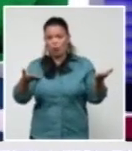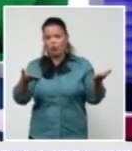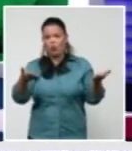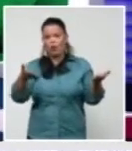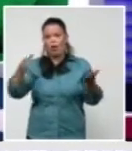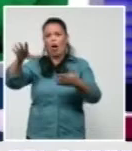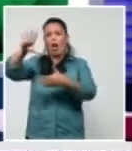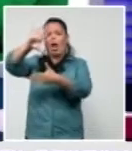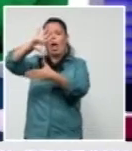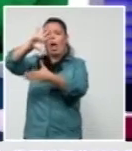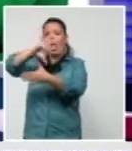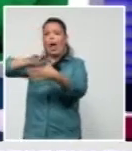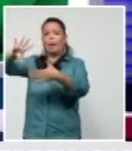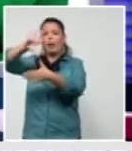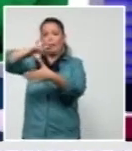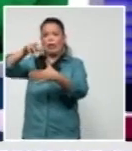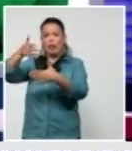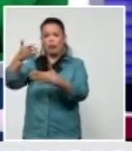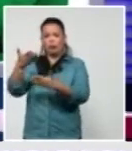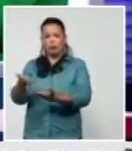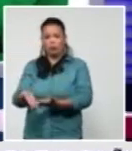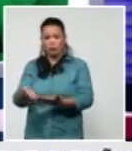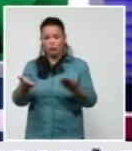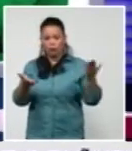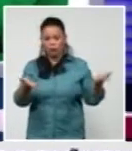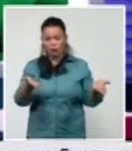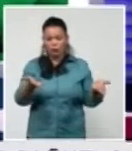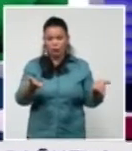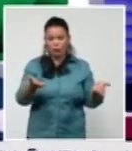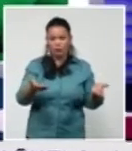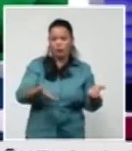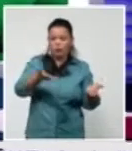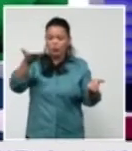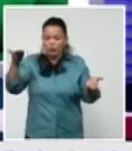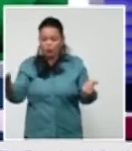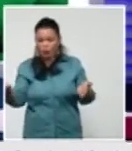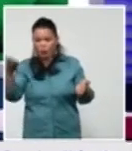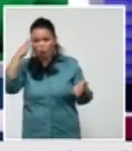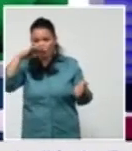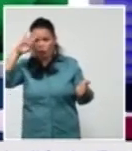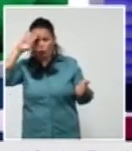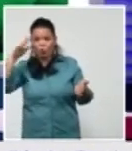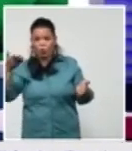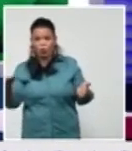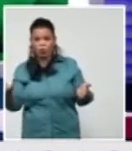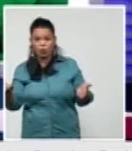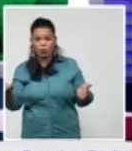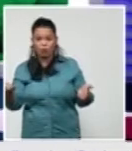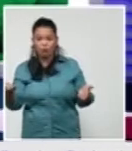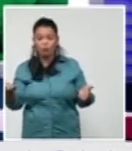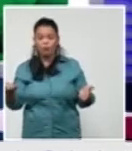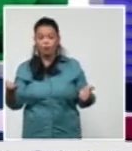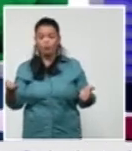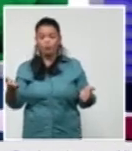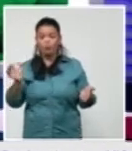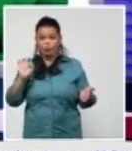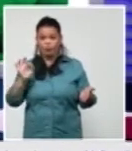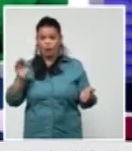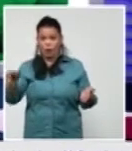6,542 people, or 90.5% of all confirmed cases in Cuba, have recovered from the